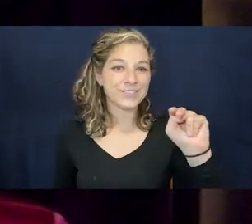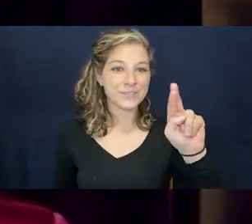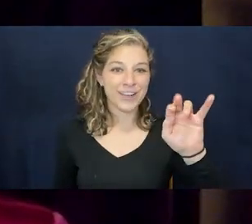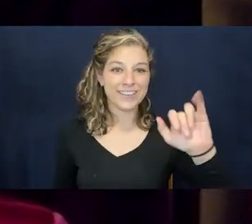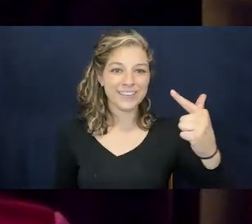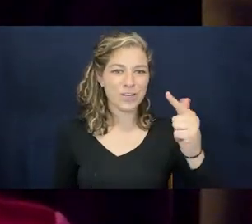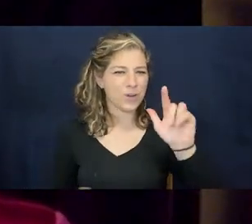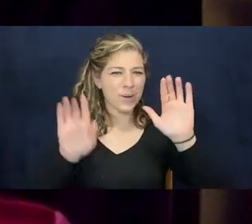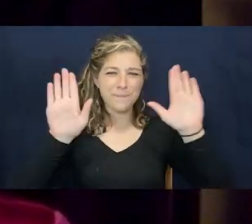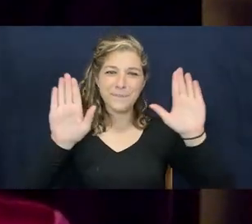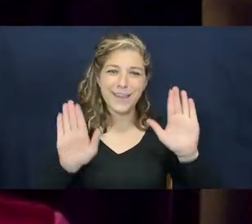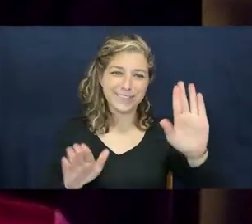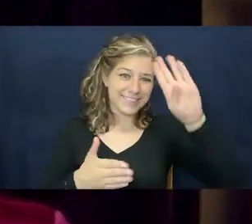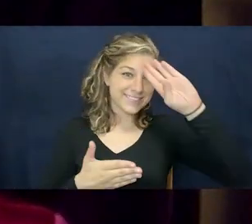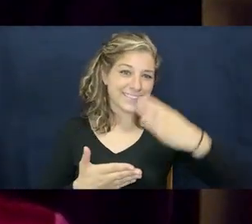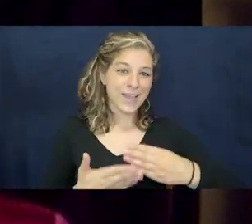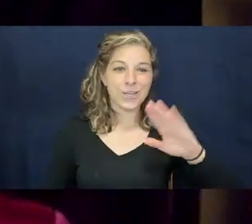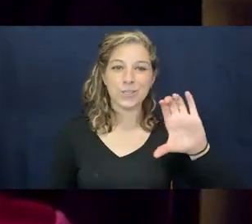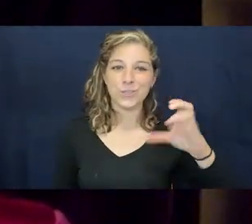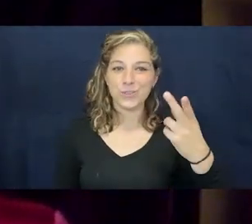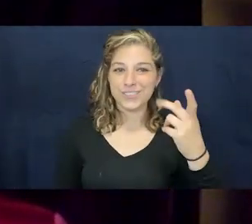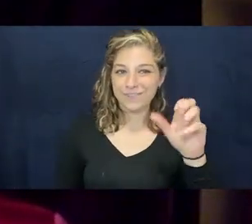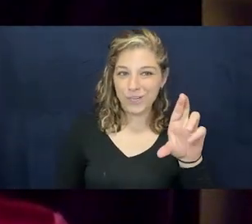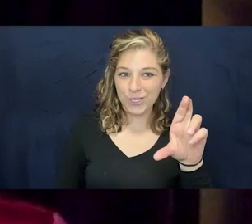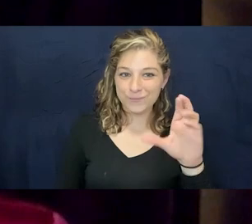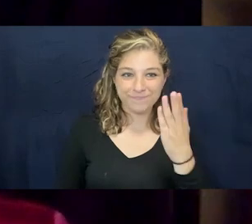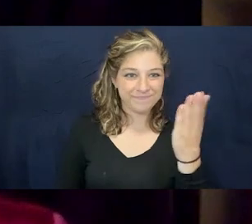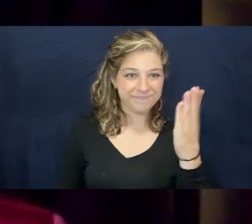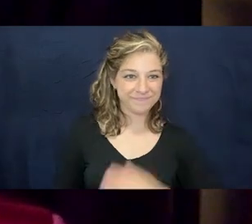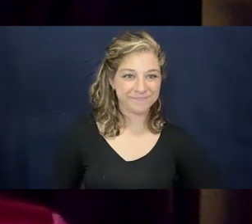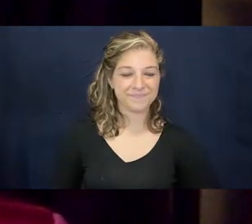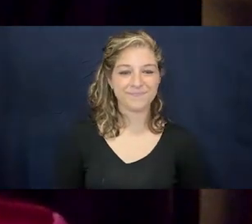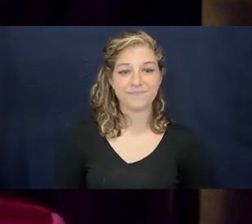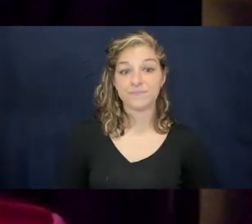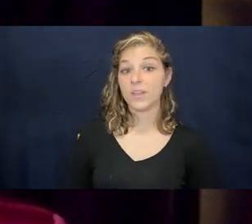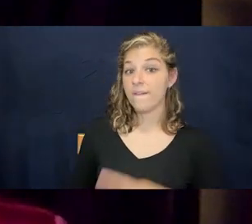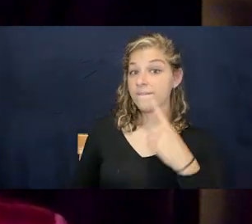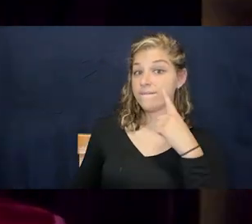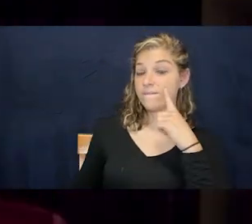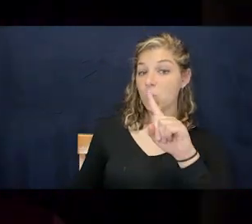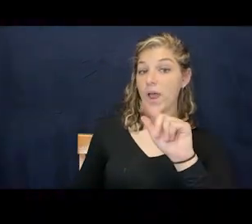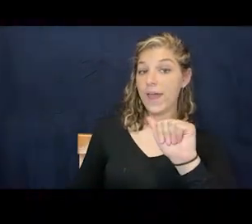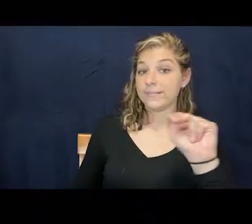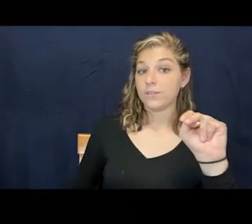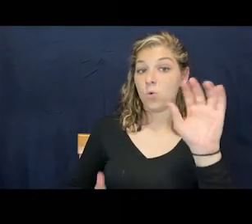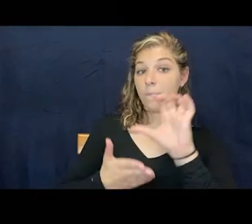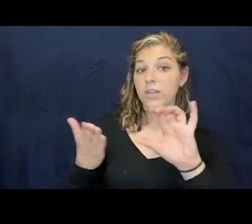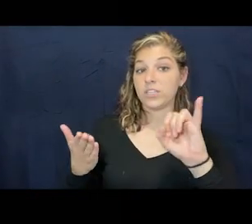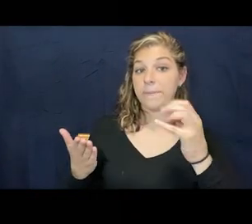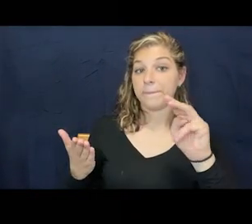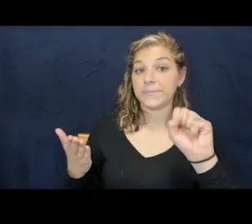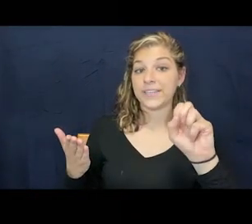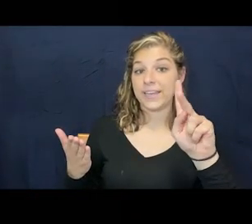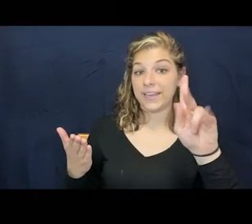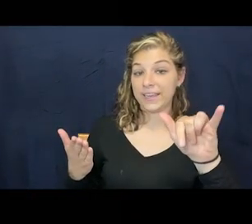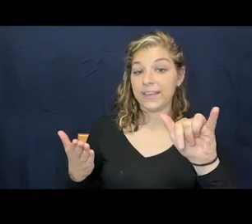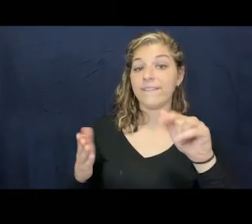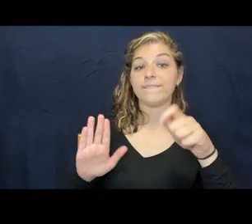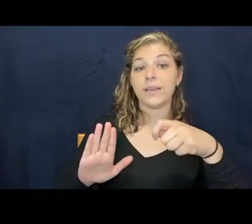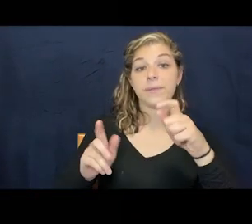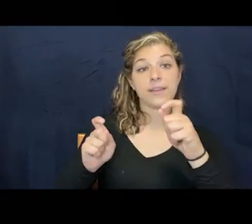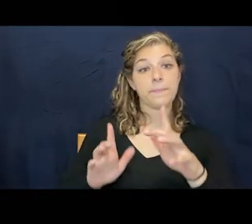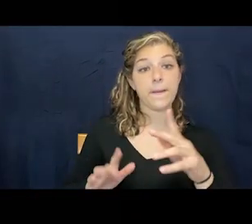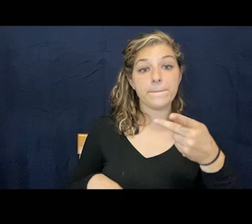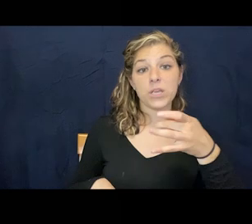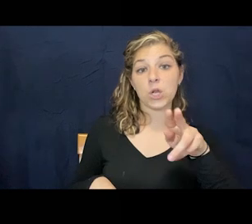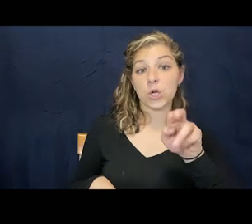tribute to my very special friend, Anne Ranking, and her amazing son, Christopher. For Anne, choreographed